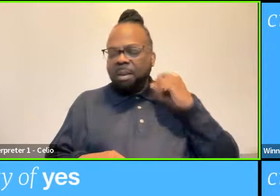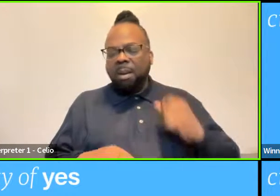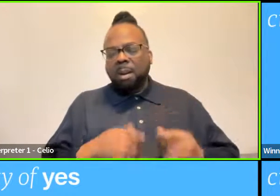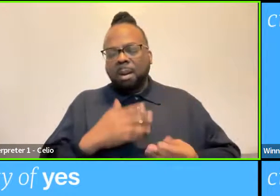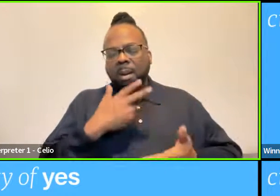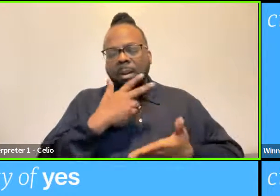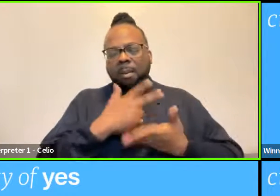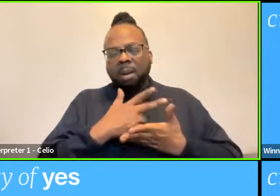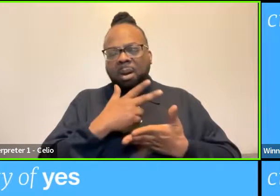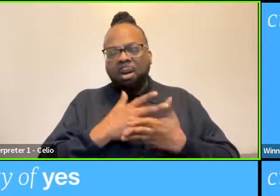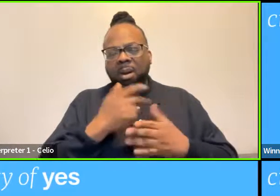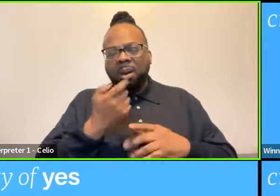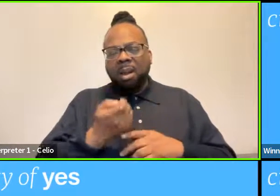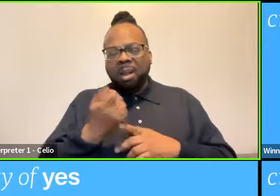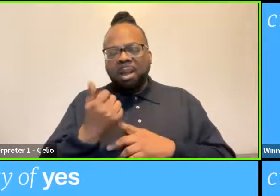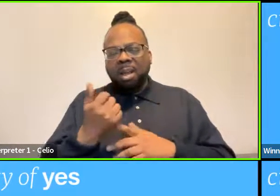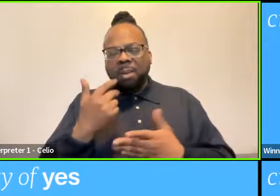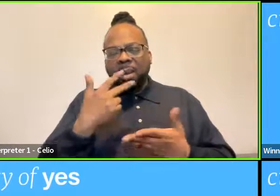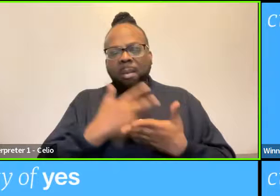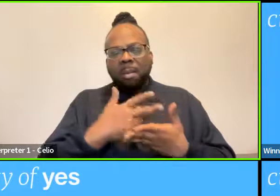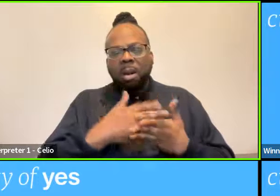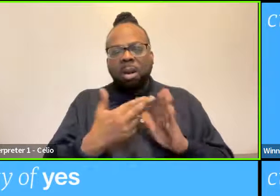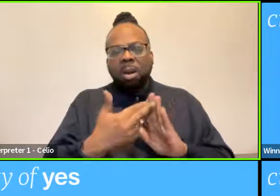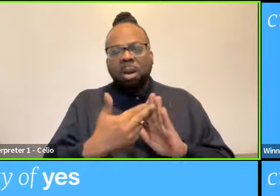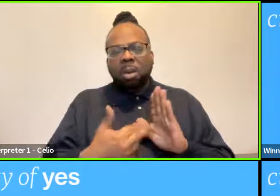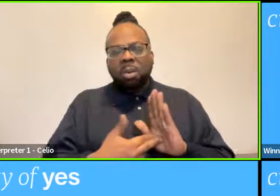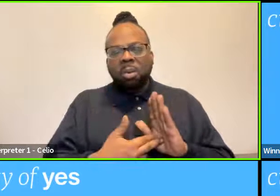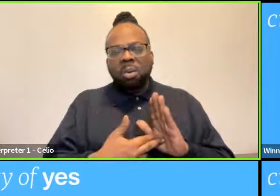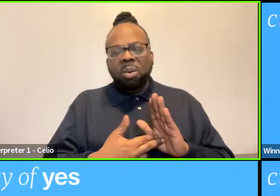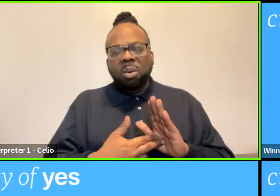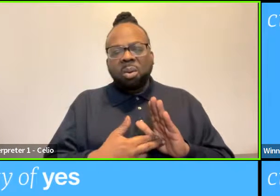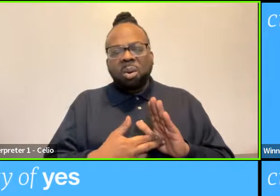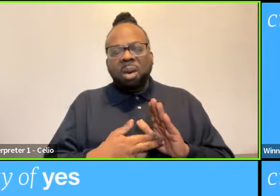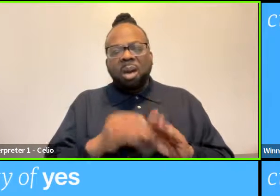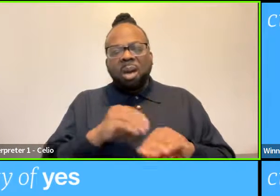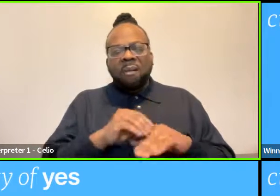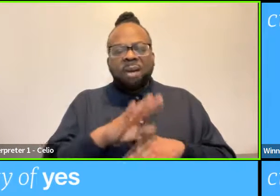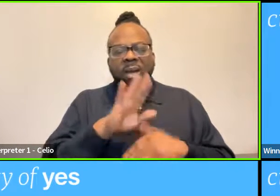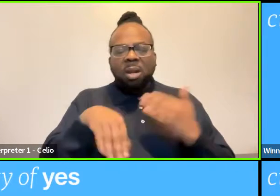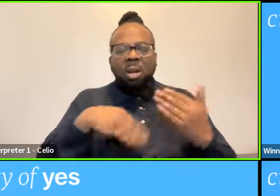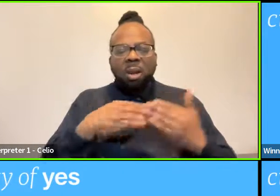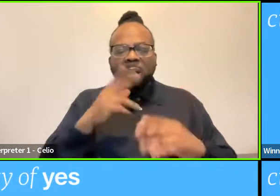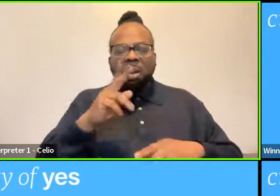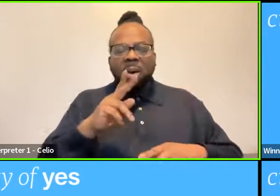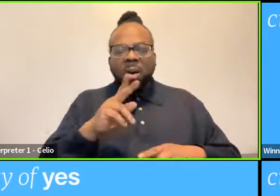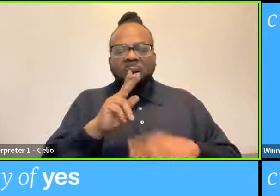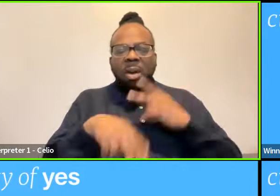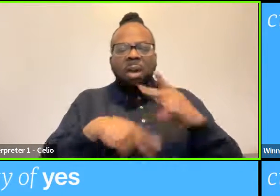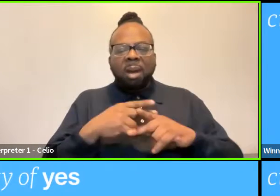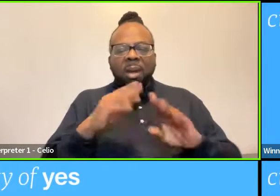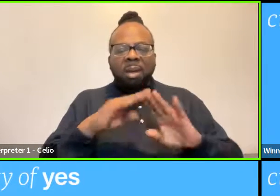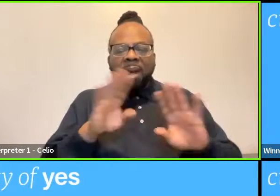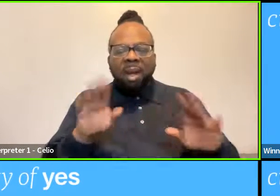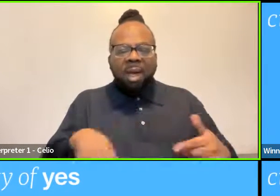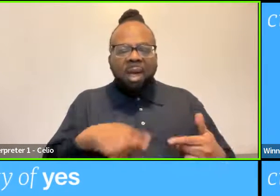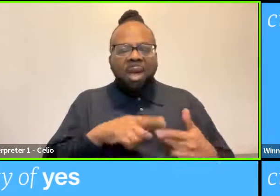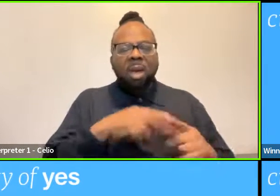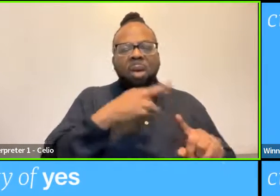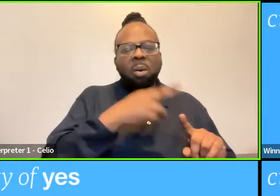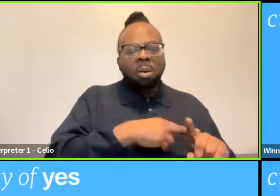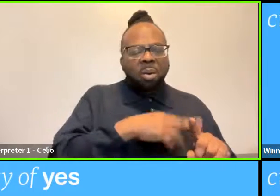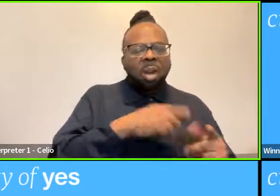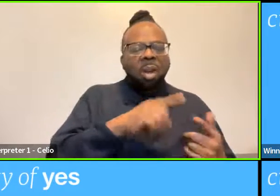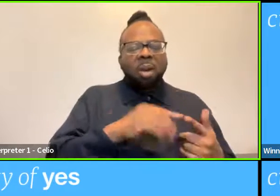the eliminating parking mandates applies to all types of housing as well, whether it's rental, whether it's home ownership, whether